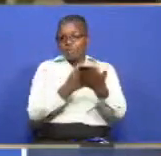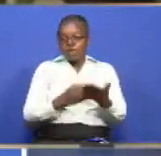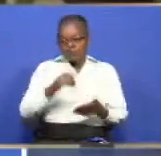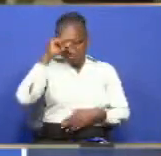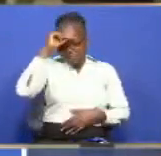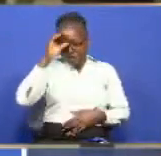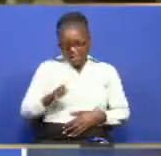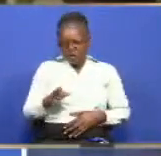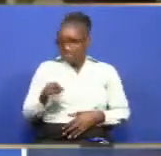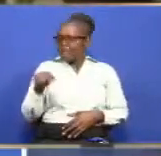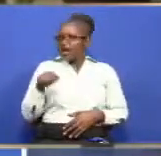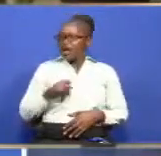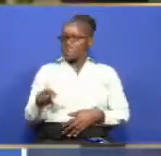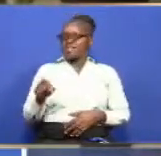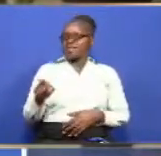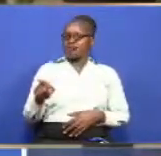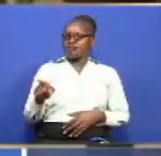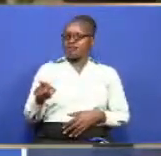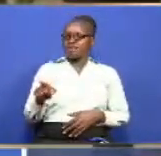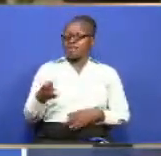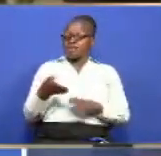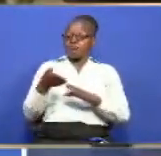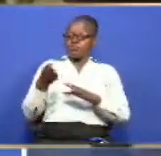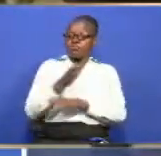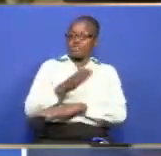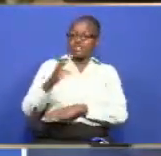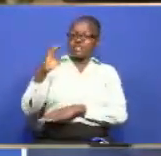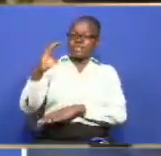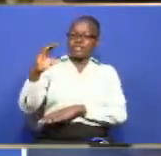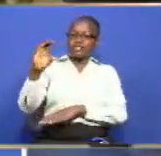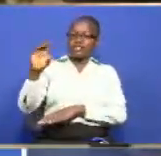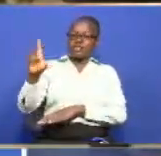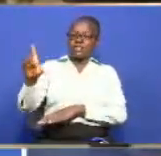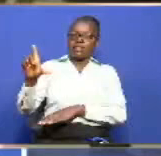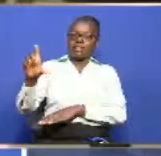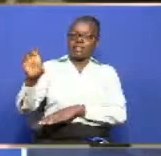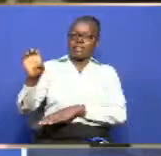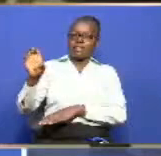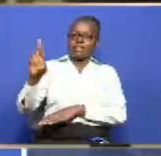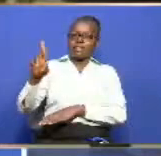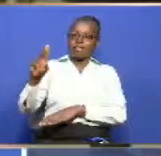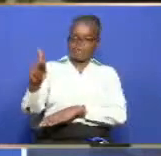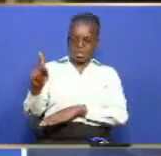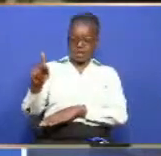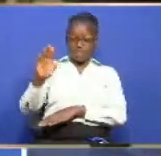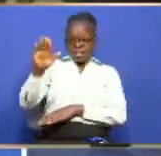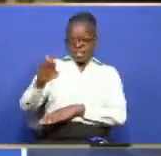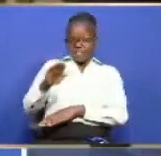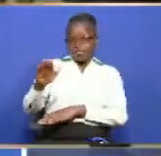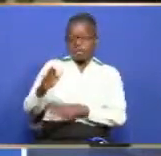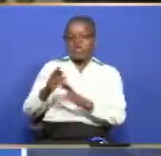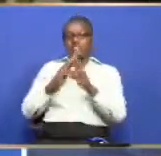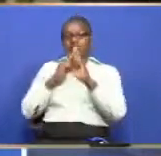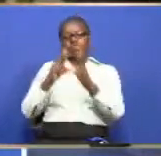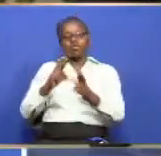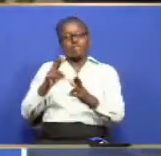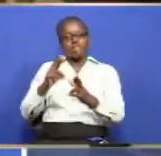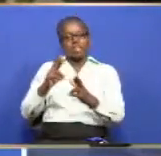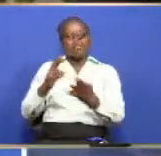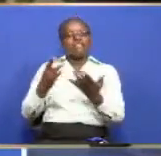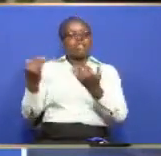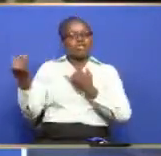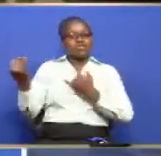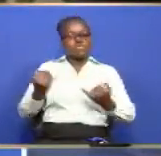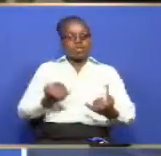governor before the clerk of the County Assembly. Of course, they were responding to an